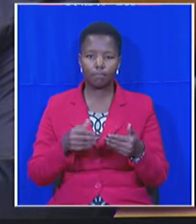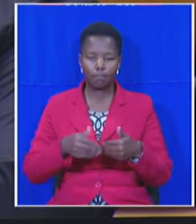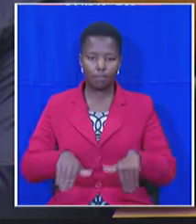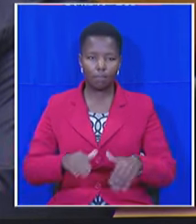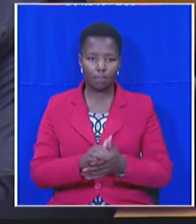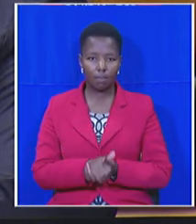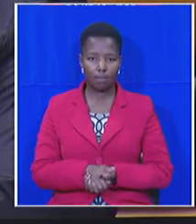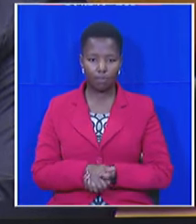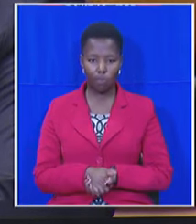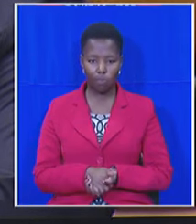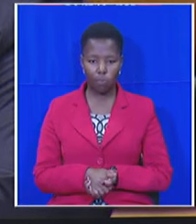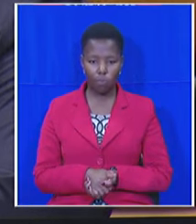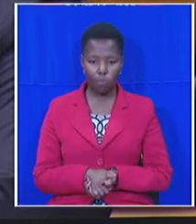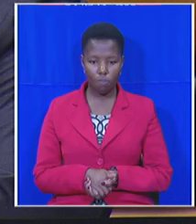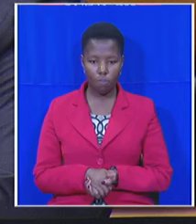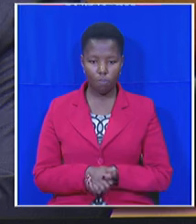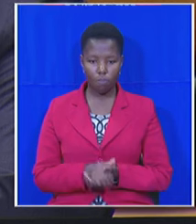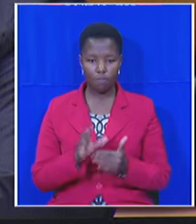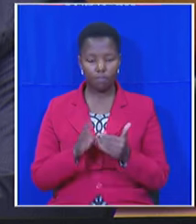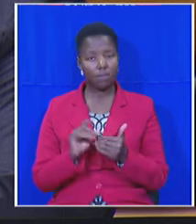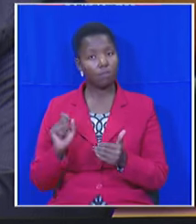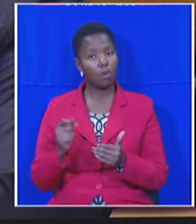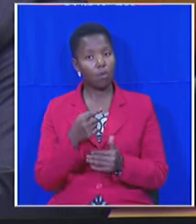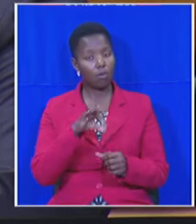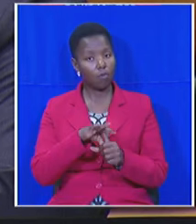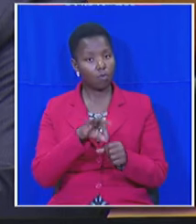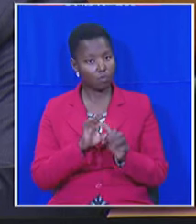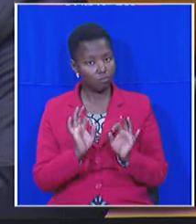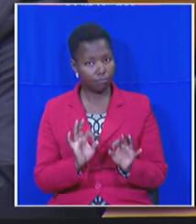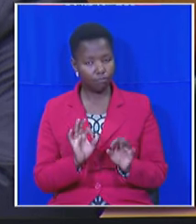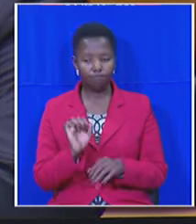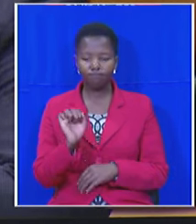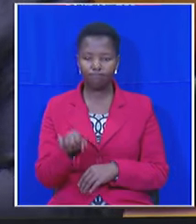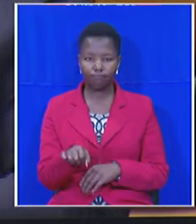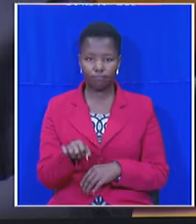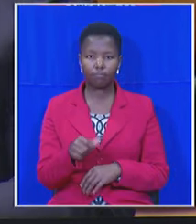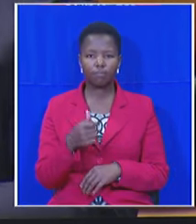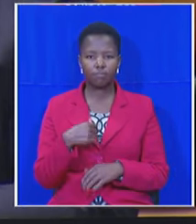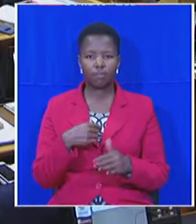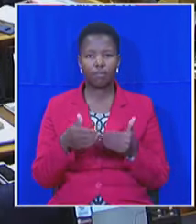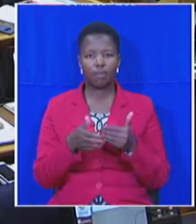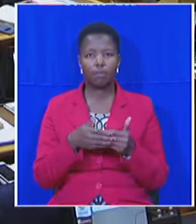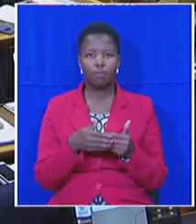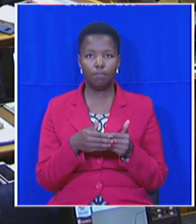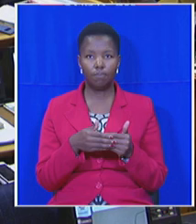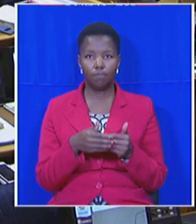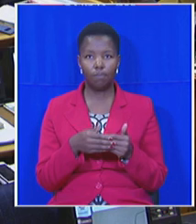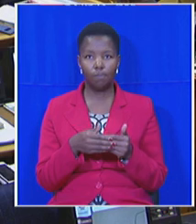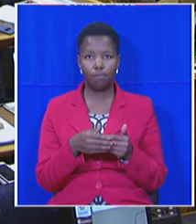abstain button. Have all members voted? Voting is now closed.